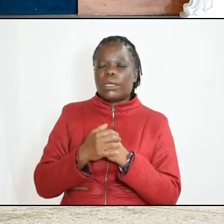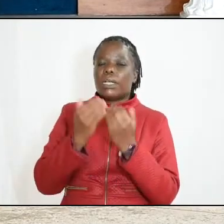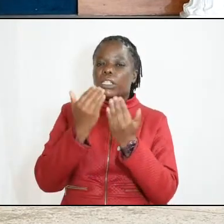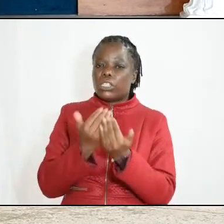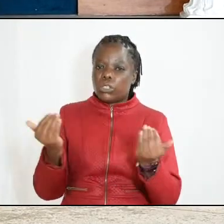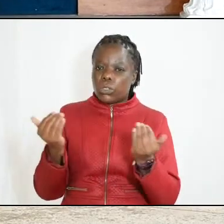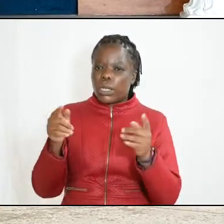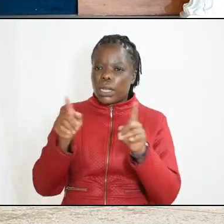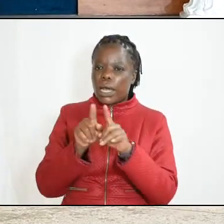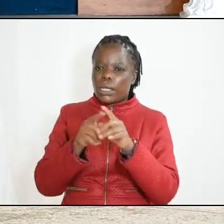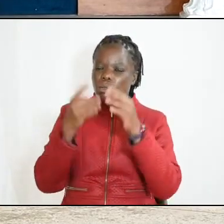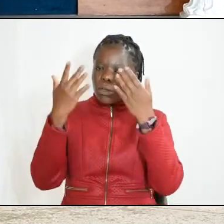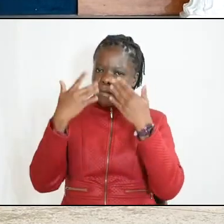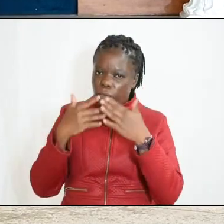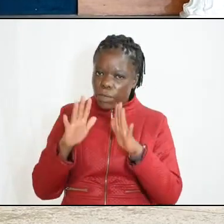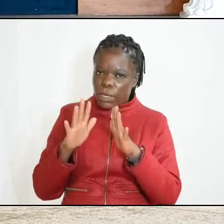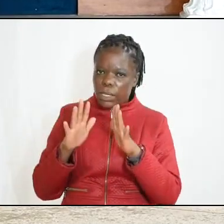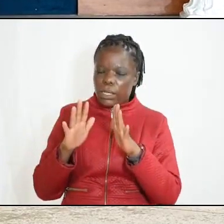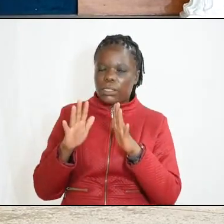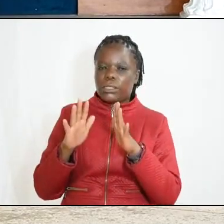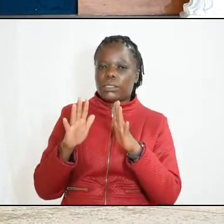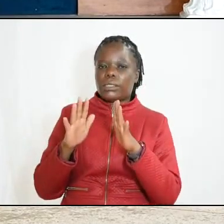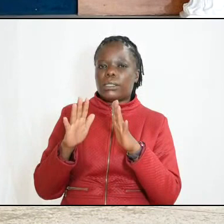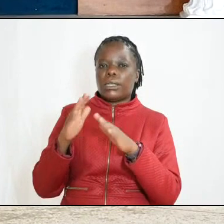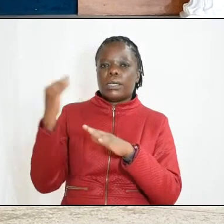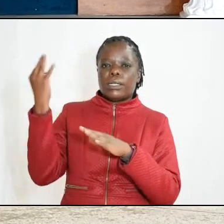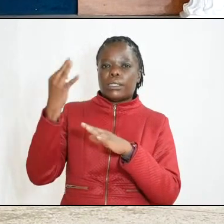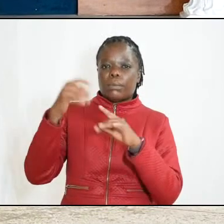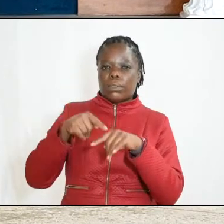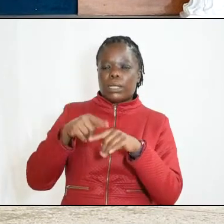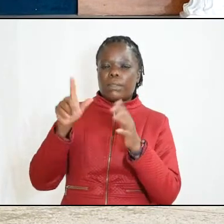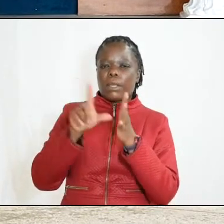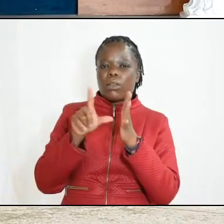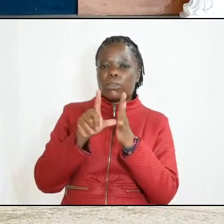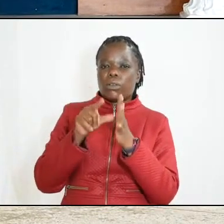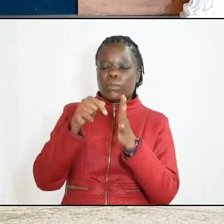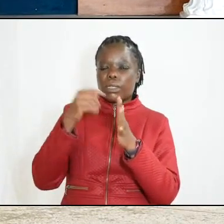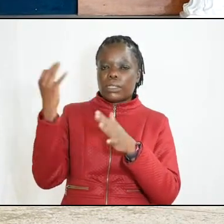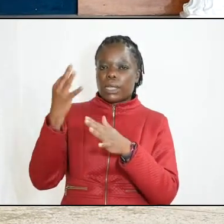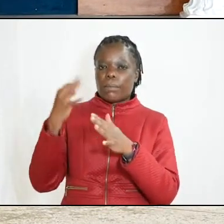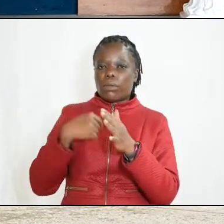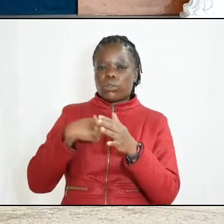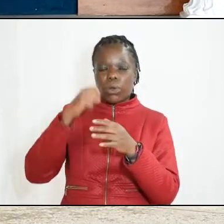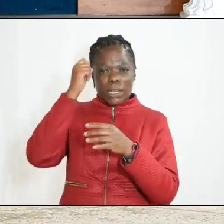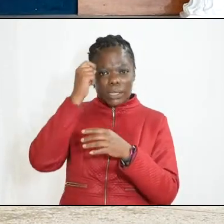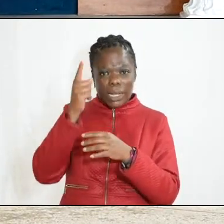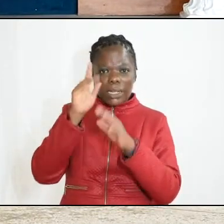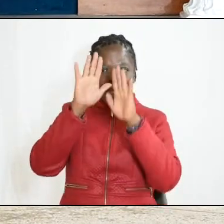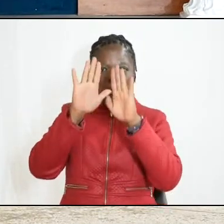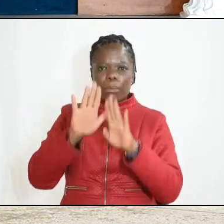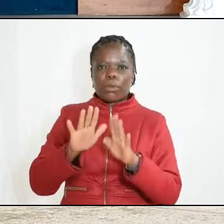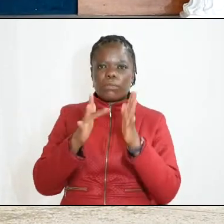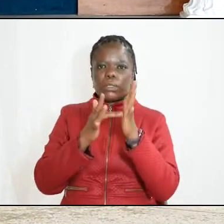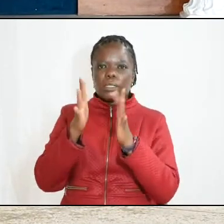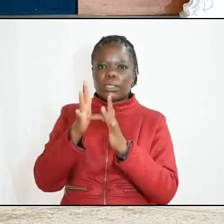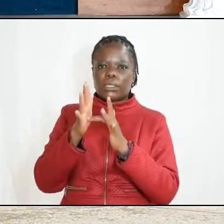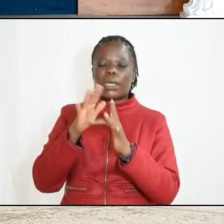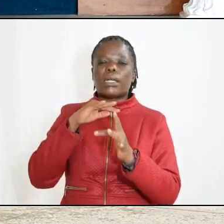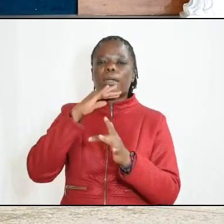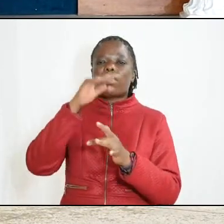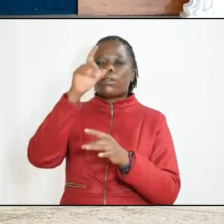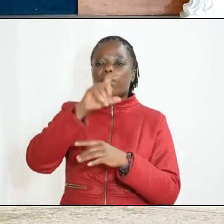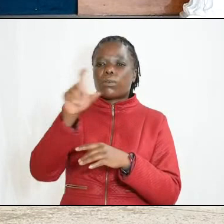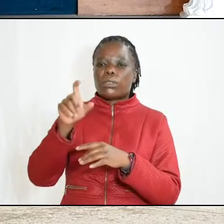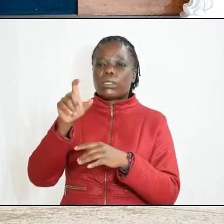Children, as we conclude our sermon, the lesson from this sermon is for us to understand the importance of Jesus dying on the cross.